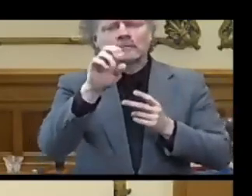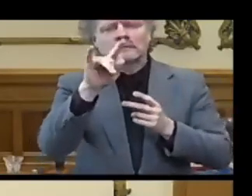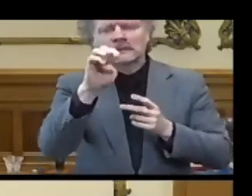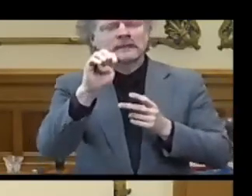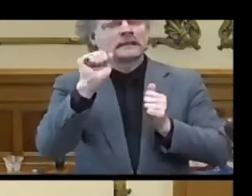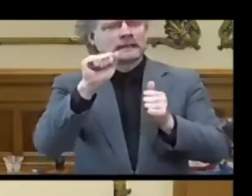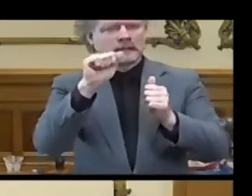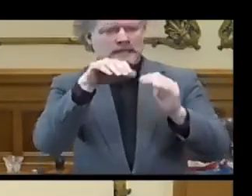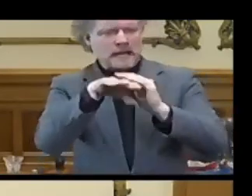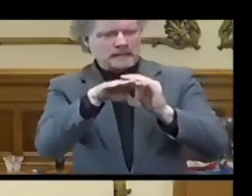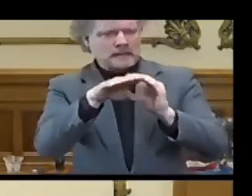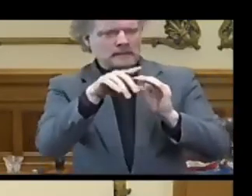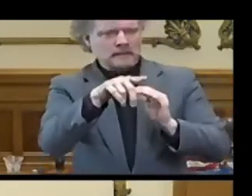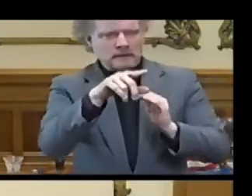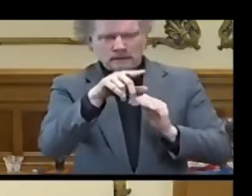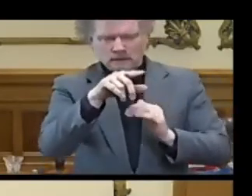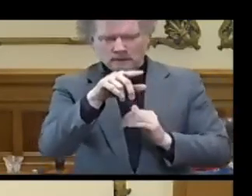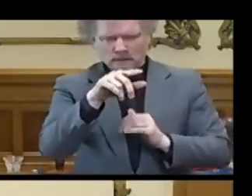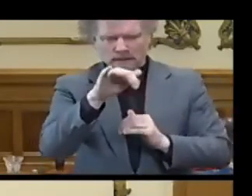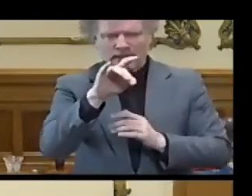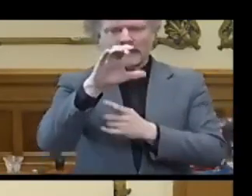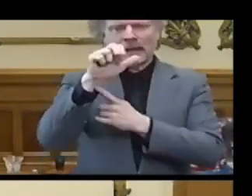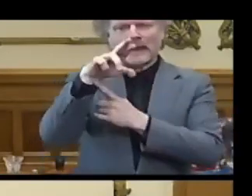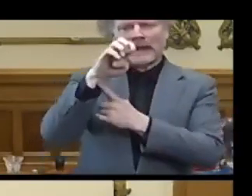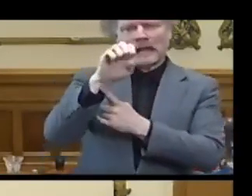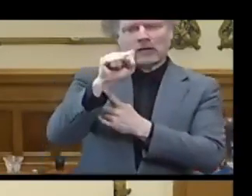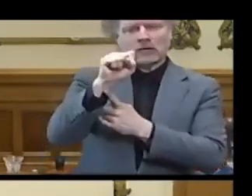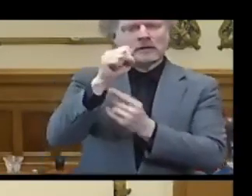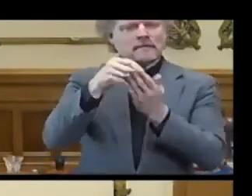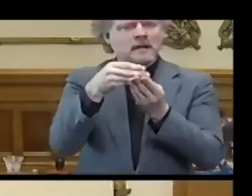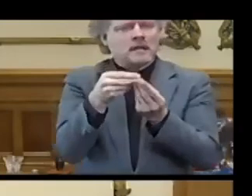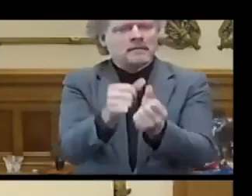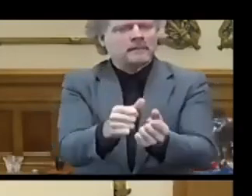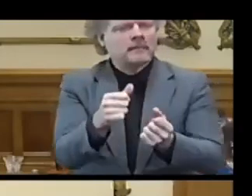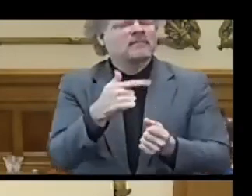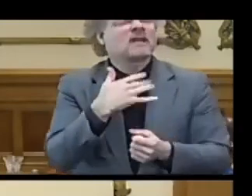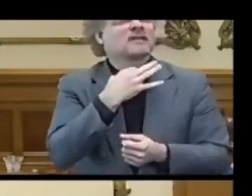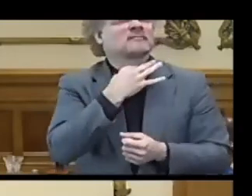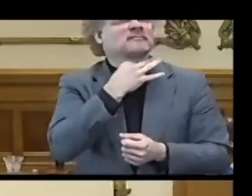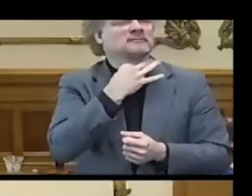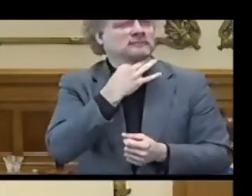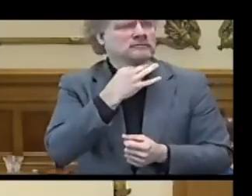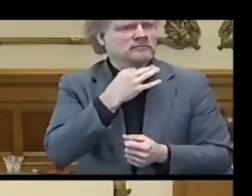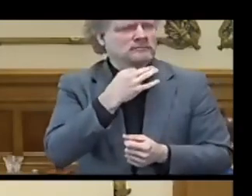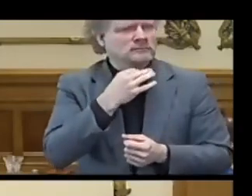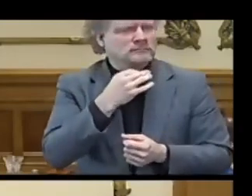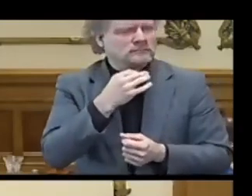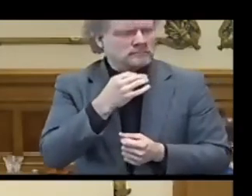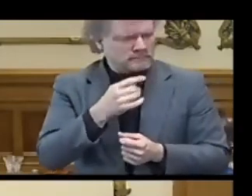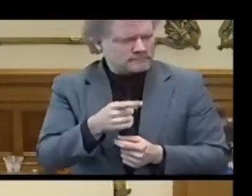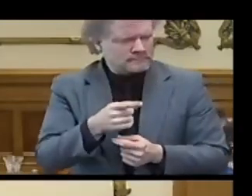Indiana is spending the CARES money? I'm particularly interested in PPE.